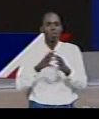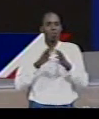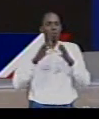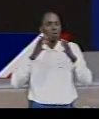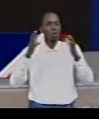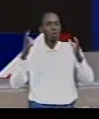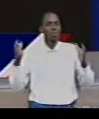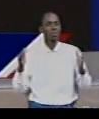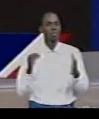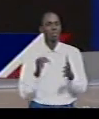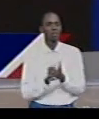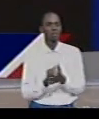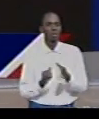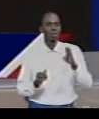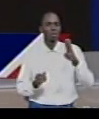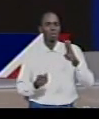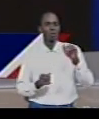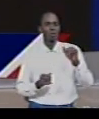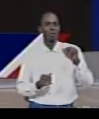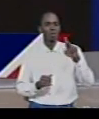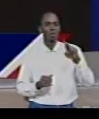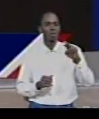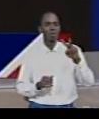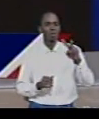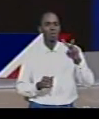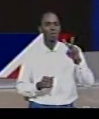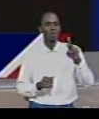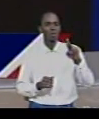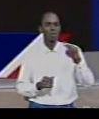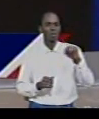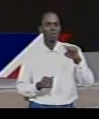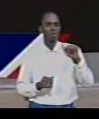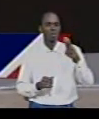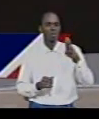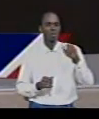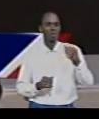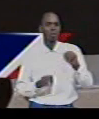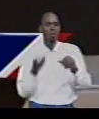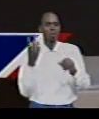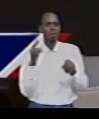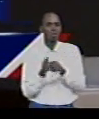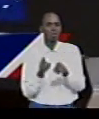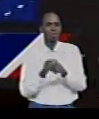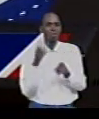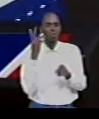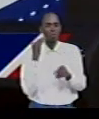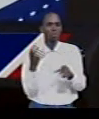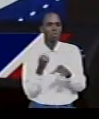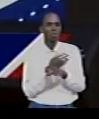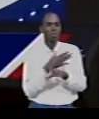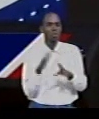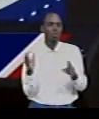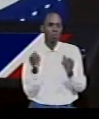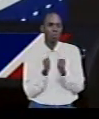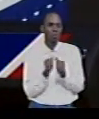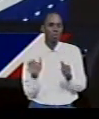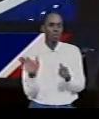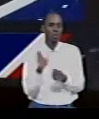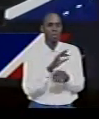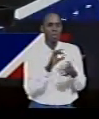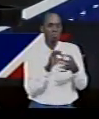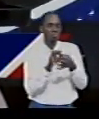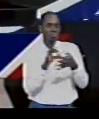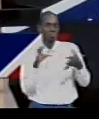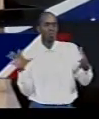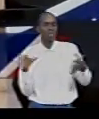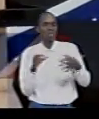that Barnabas also was carried away with their dissimulation. Three things here: